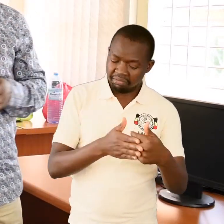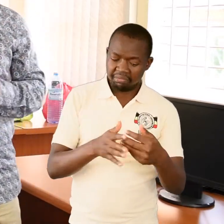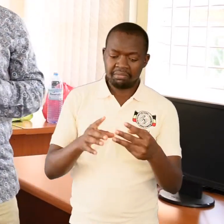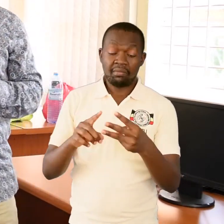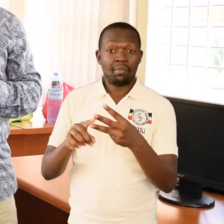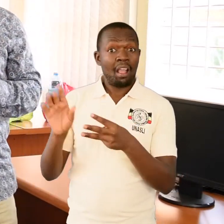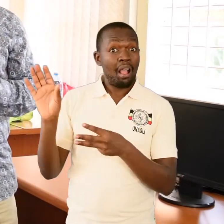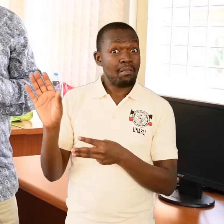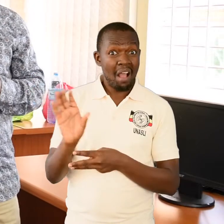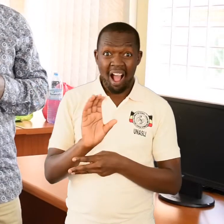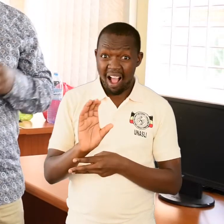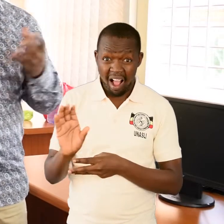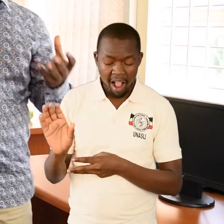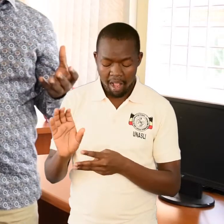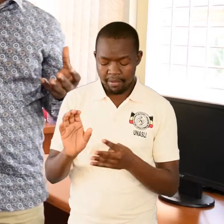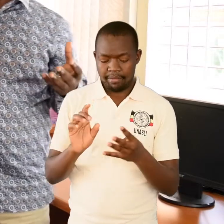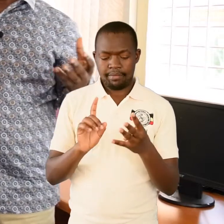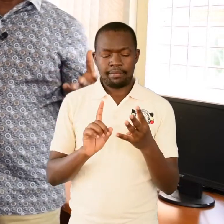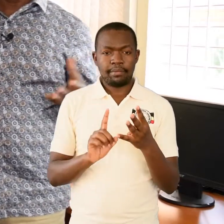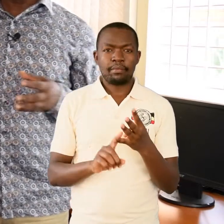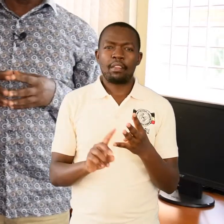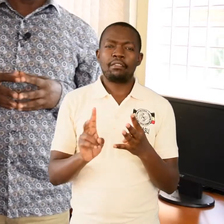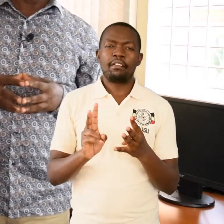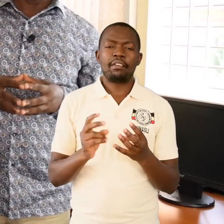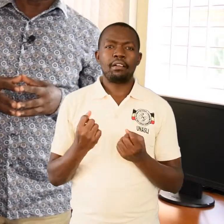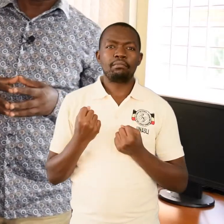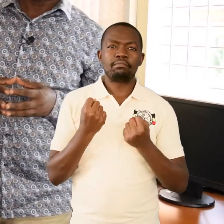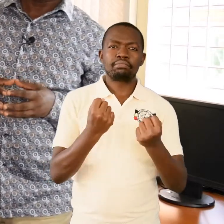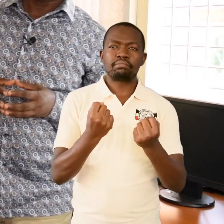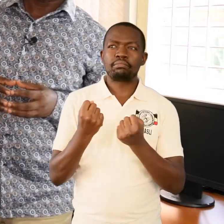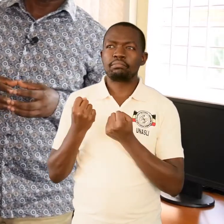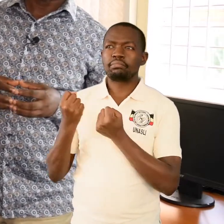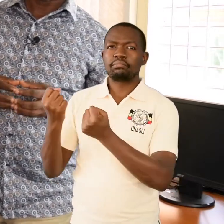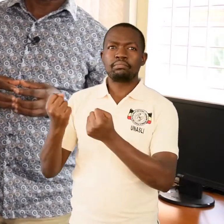bars, including public transport.